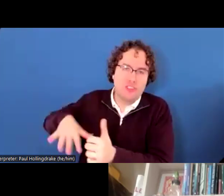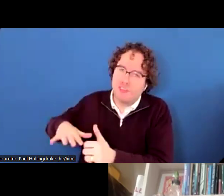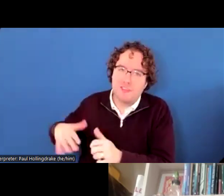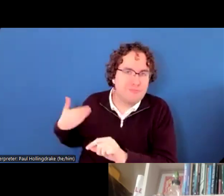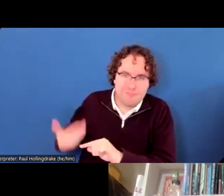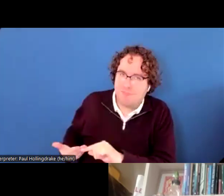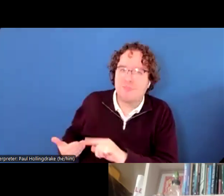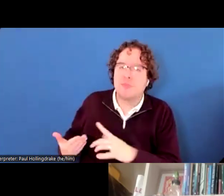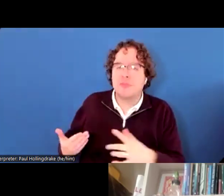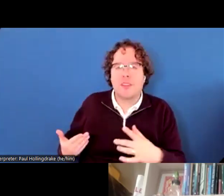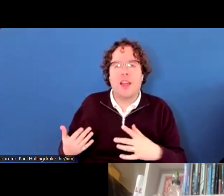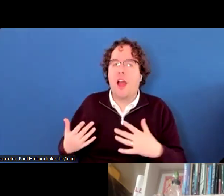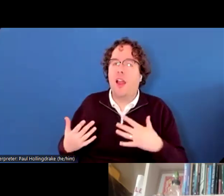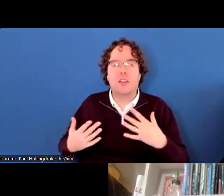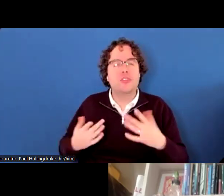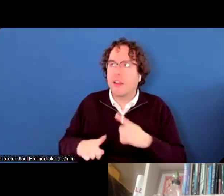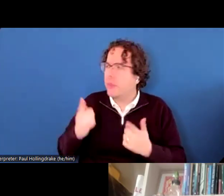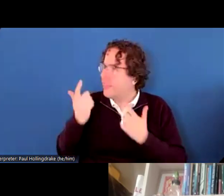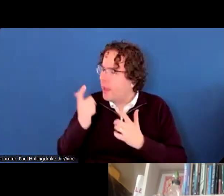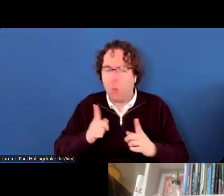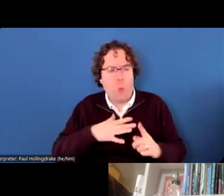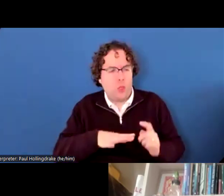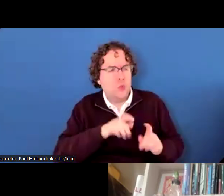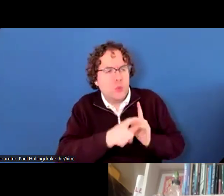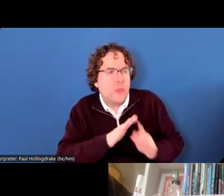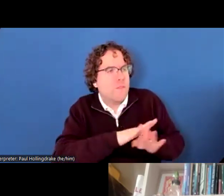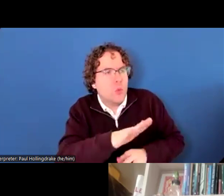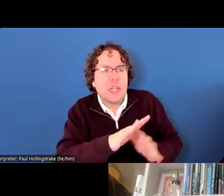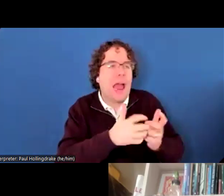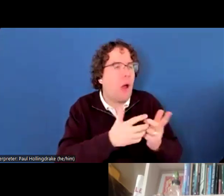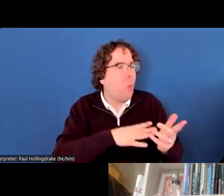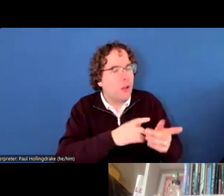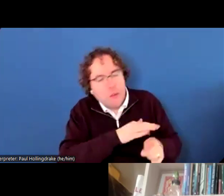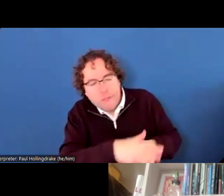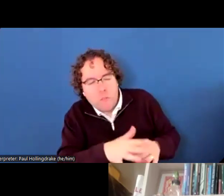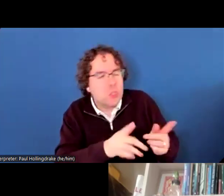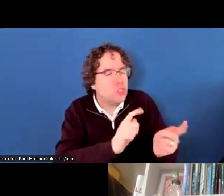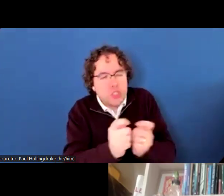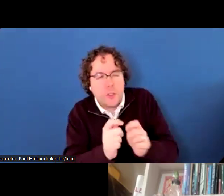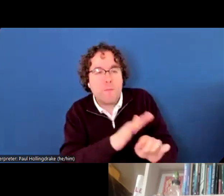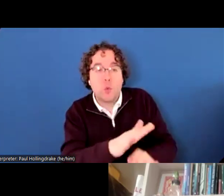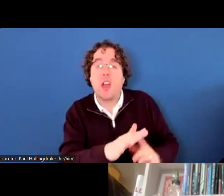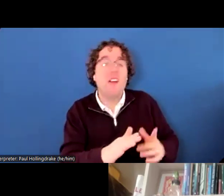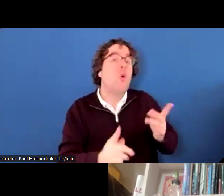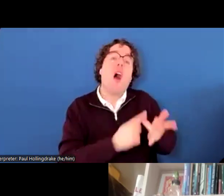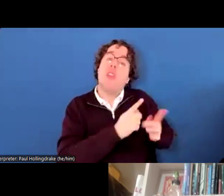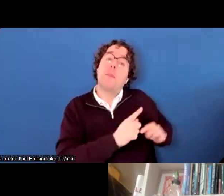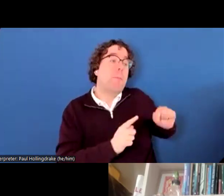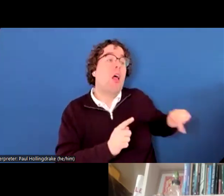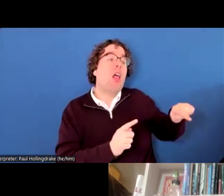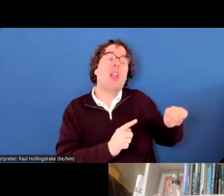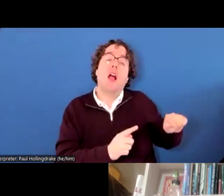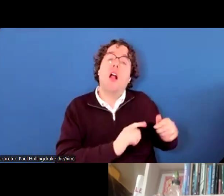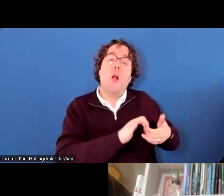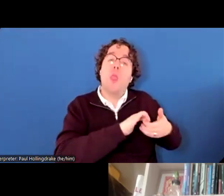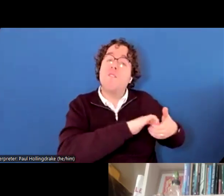to do in the future, how I wanted to shape the future. For other people, the fellowship meant really different things. And I think that's what I really loved